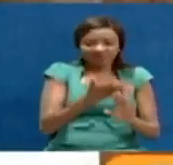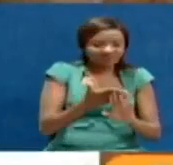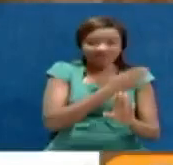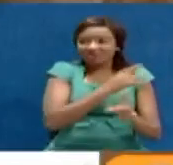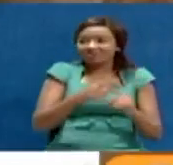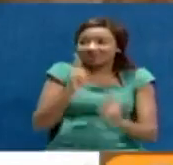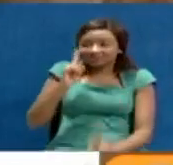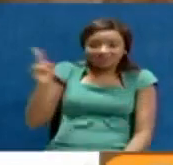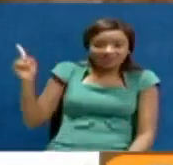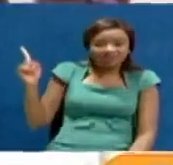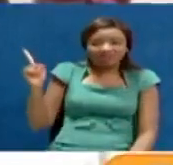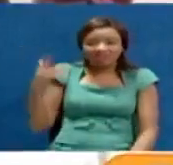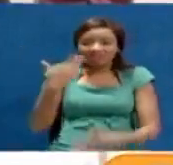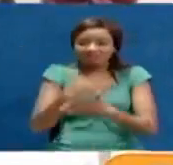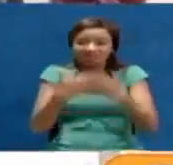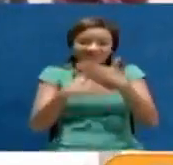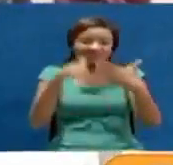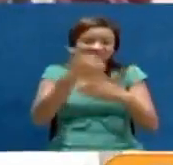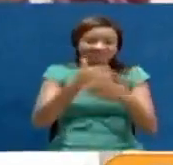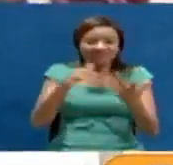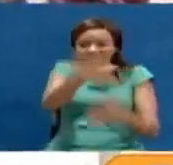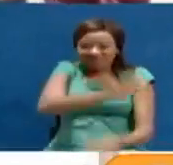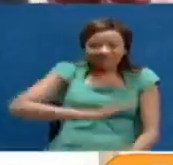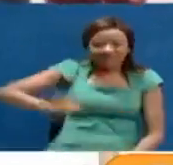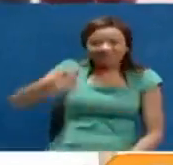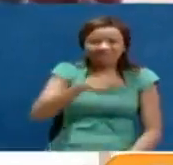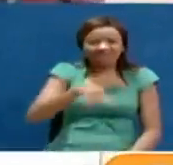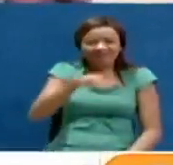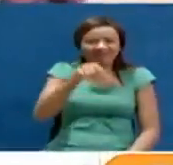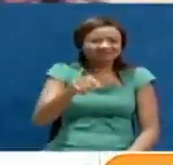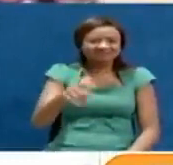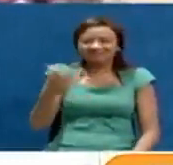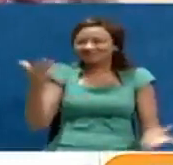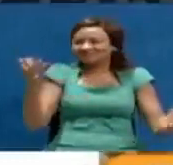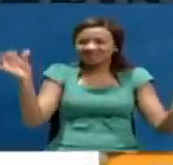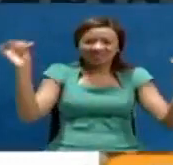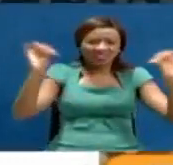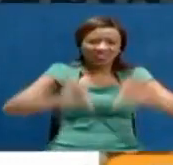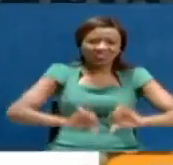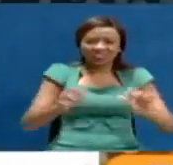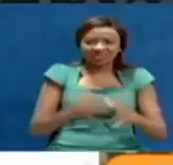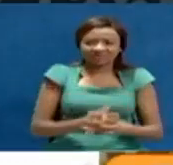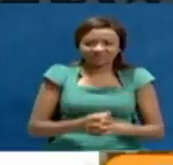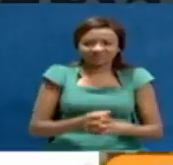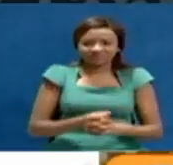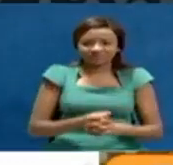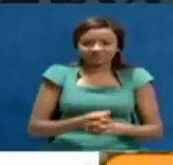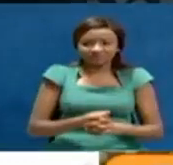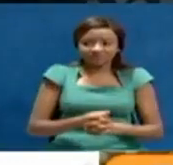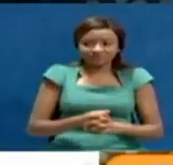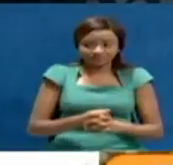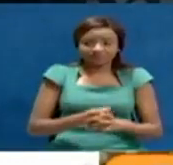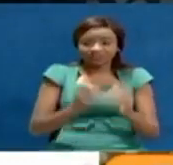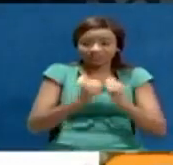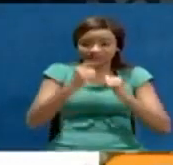cracks are still fresh in some of the structures, with the environment around the slum area heavily affected by the lead poisoning. On